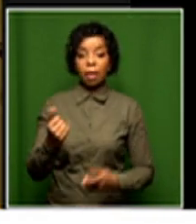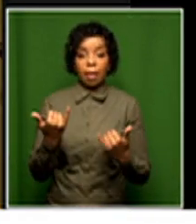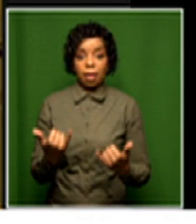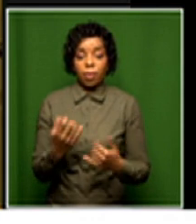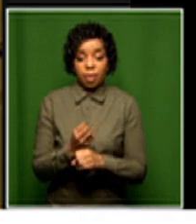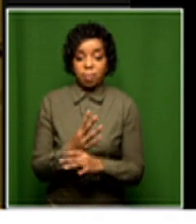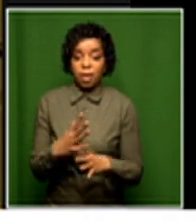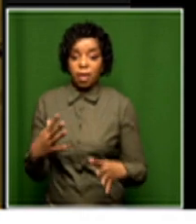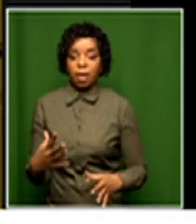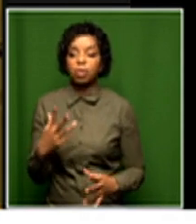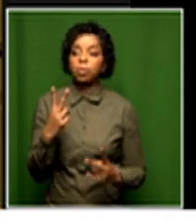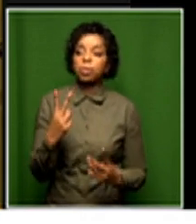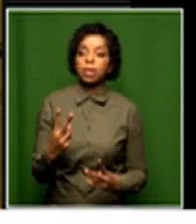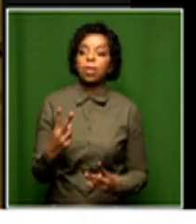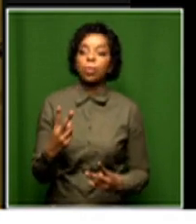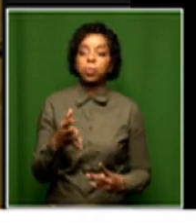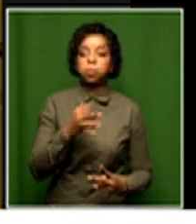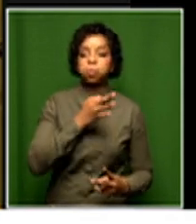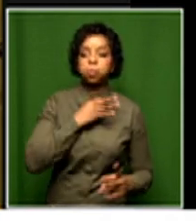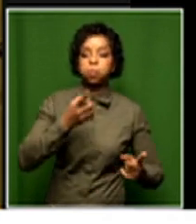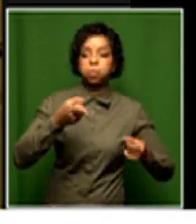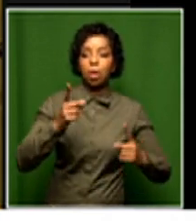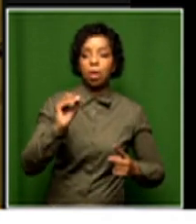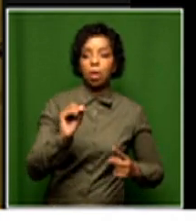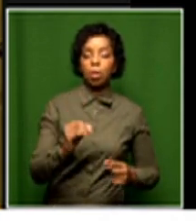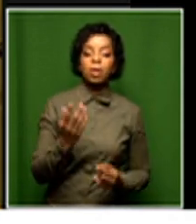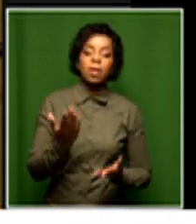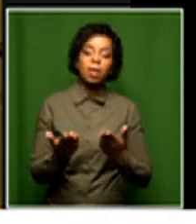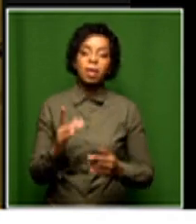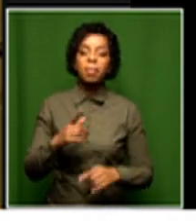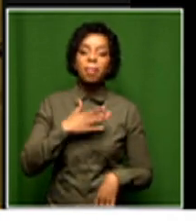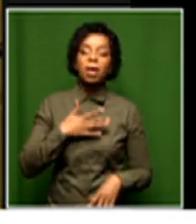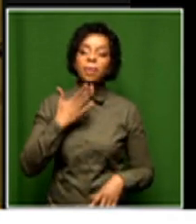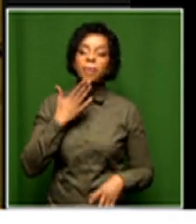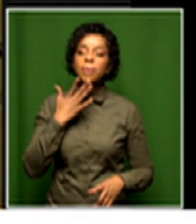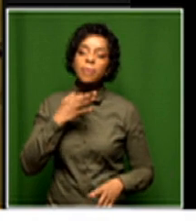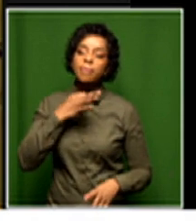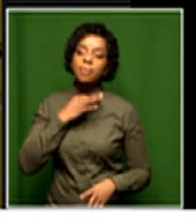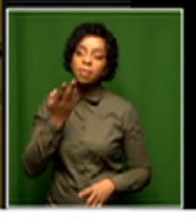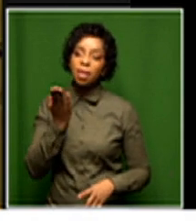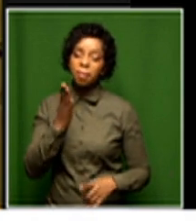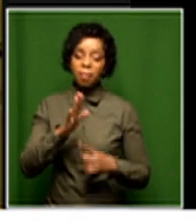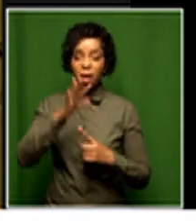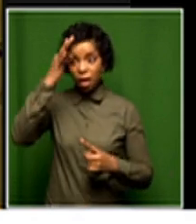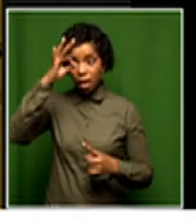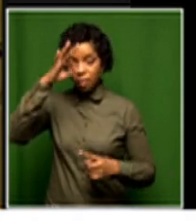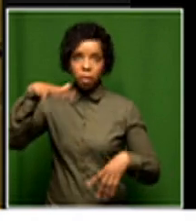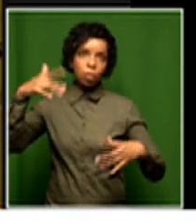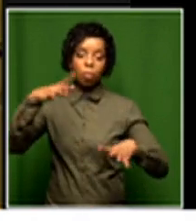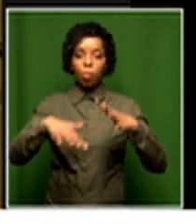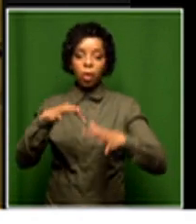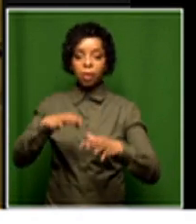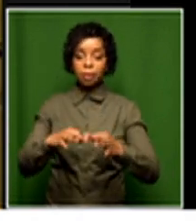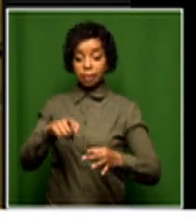seem under threat, whether it's by government or by politicians. So we decided to start this competition